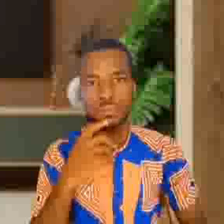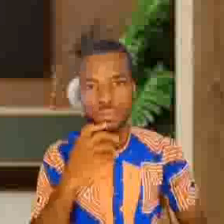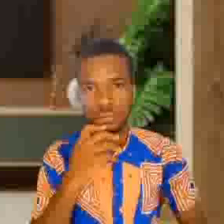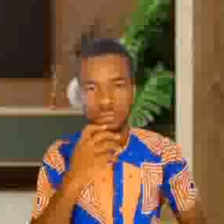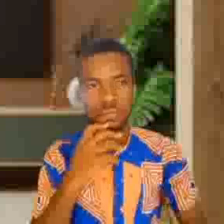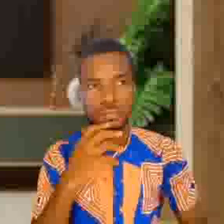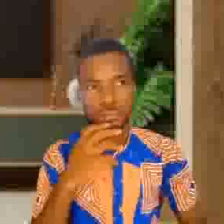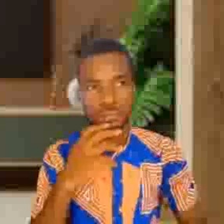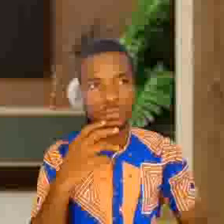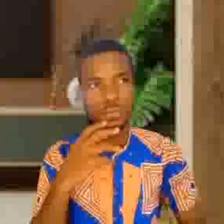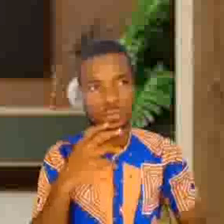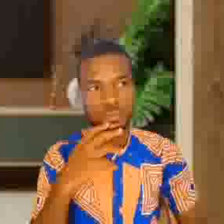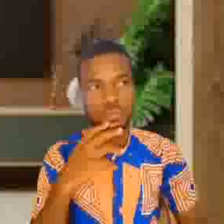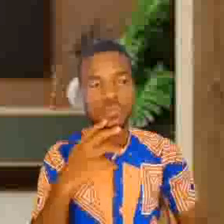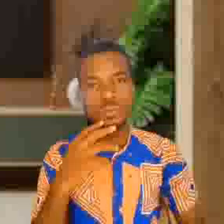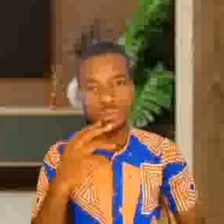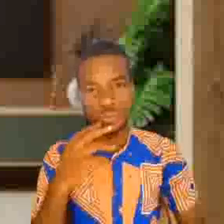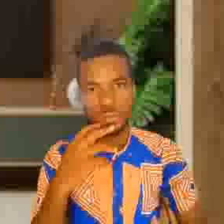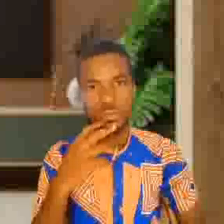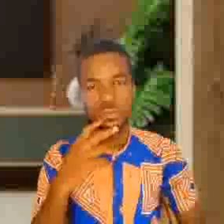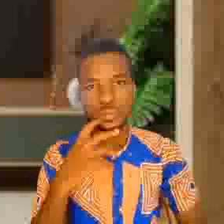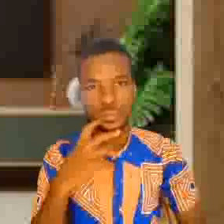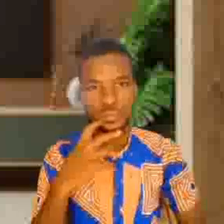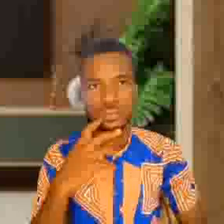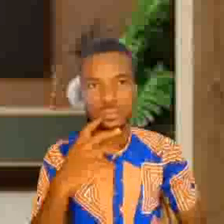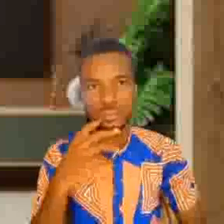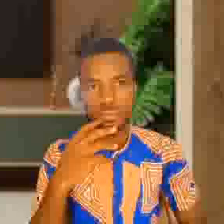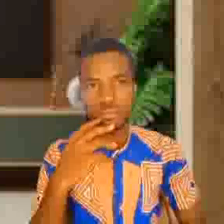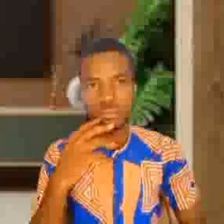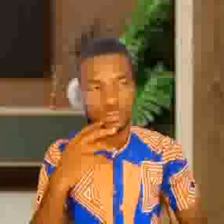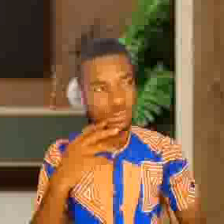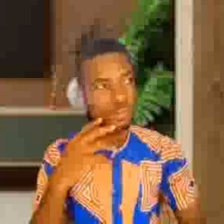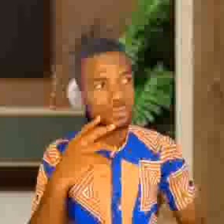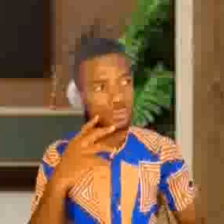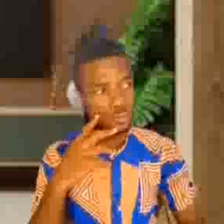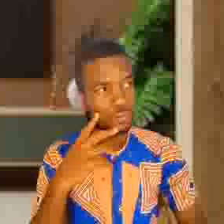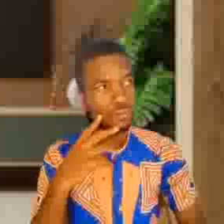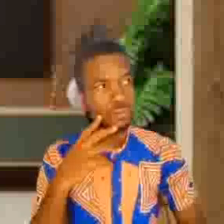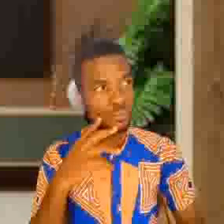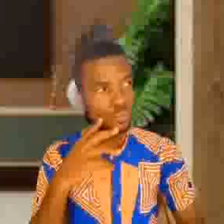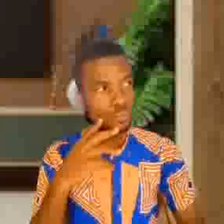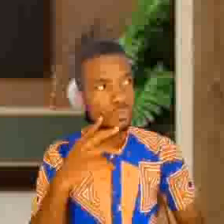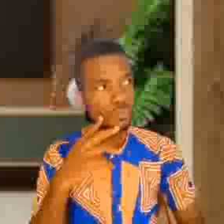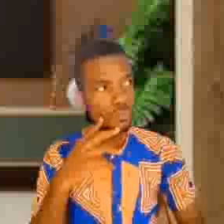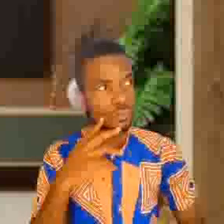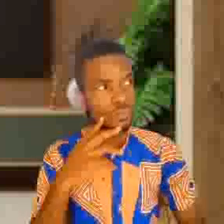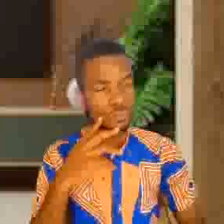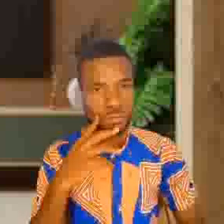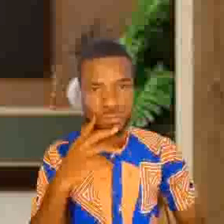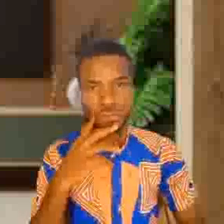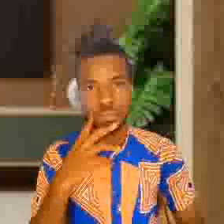I've seen many people, especially in these days of social media, if you stay on social media for long and you're getting likes and getting views, you can make money.